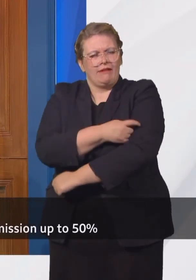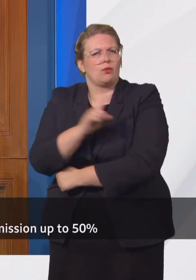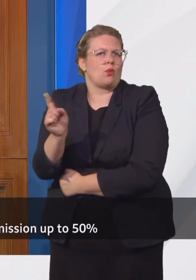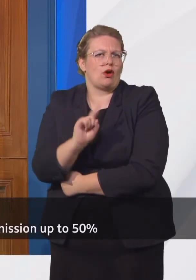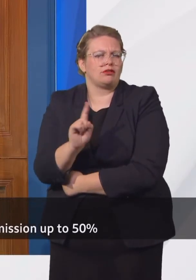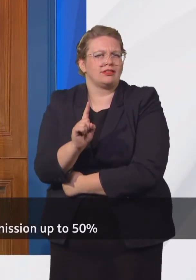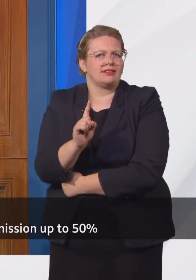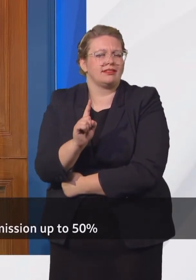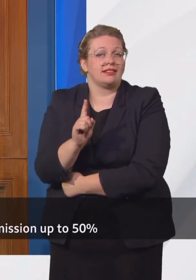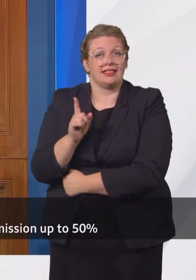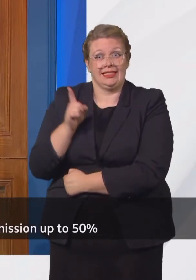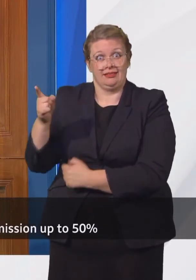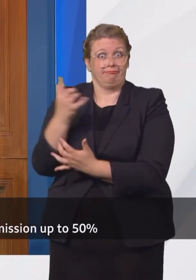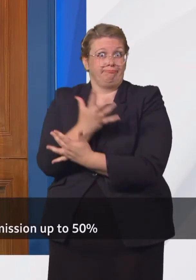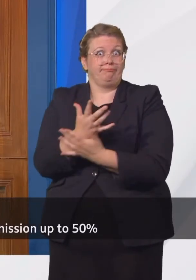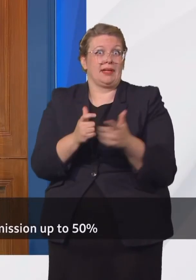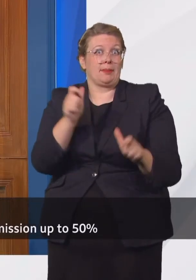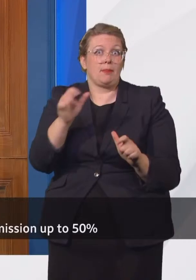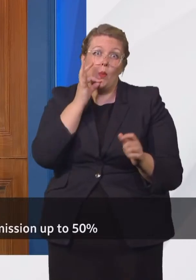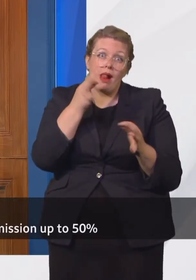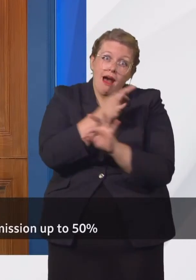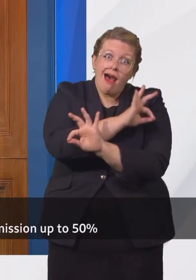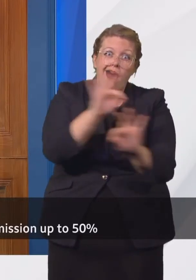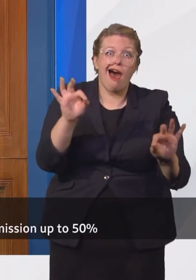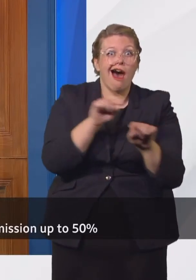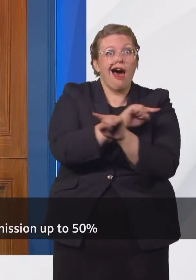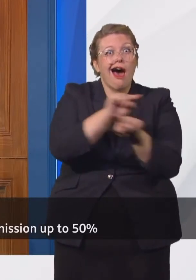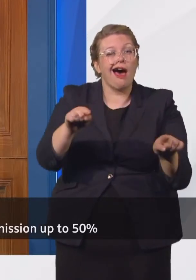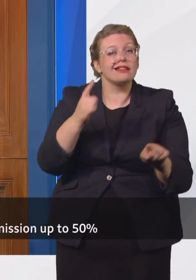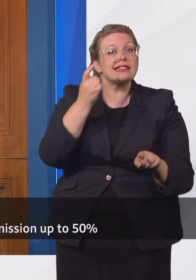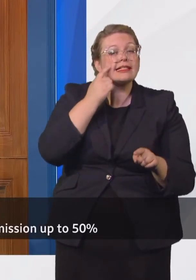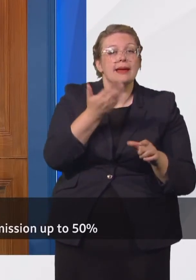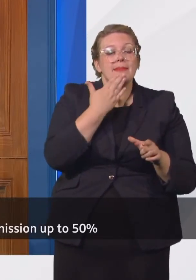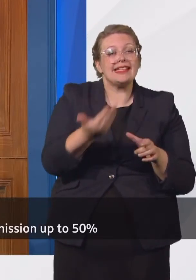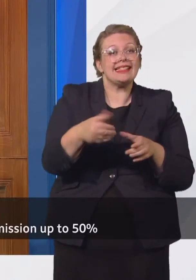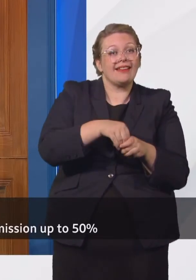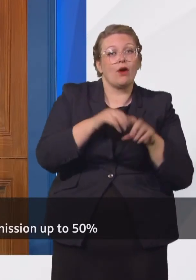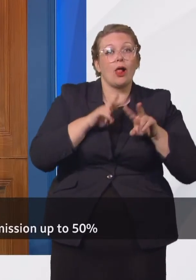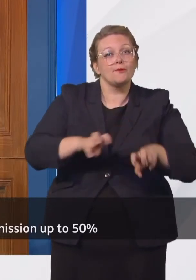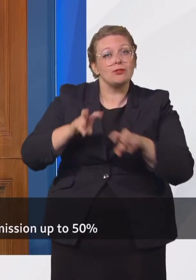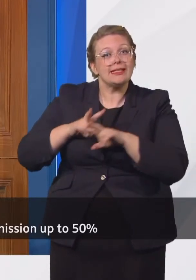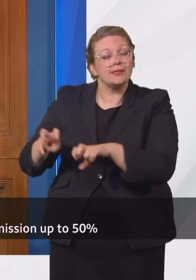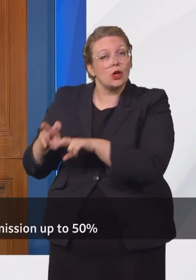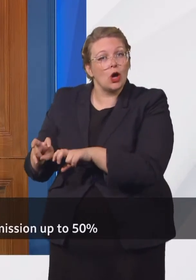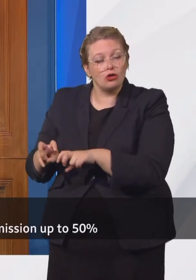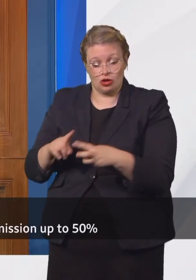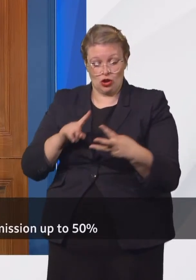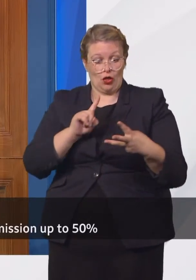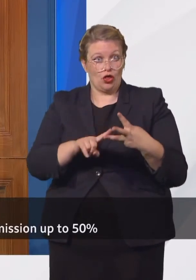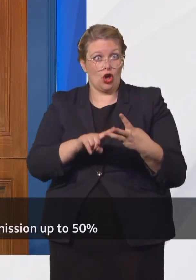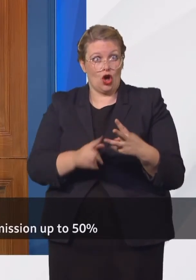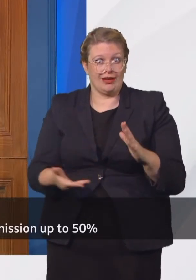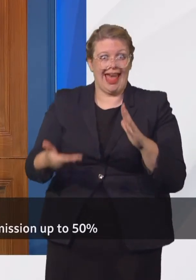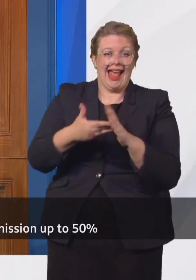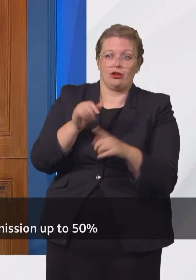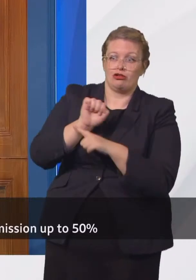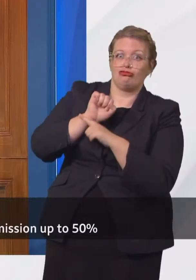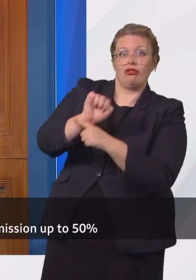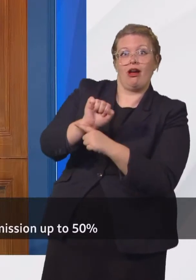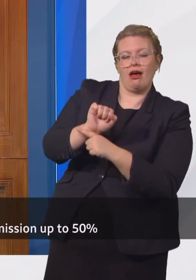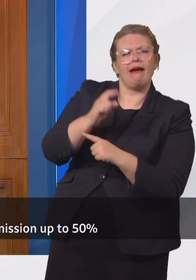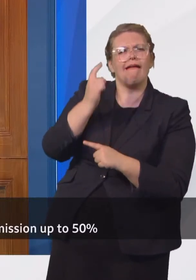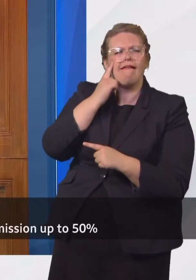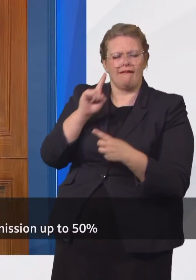will be invited and randomised to different kinds of vaccines as the booster. And we'll get an idea